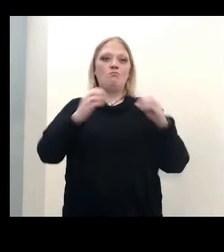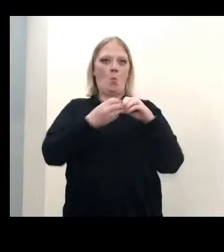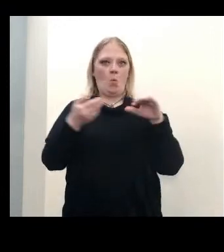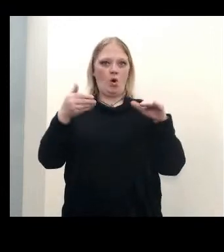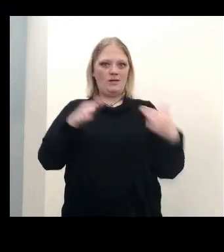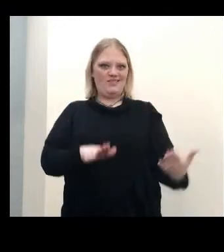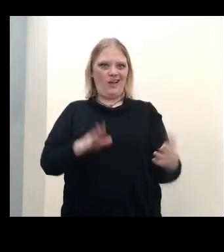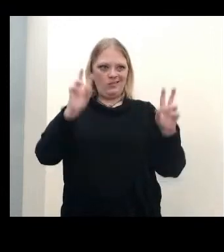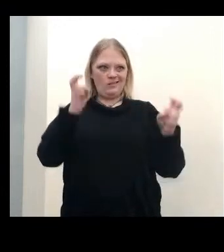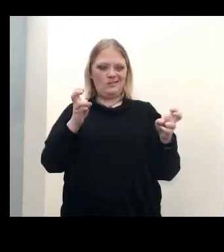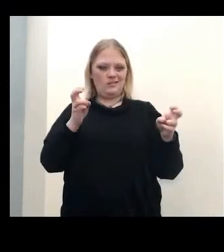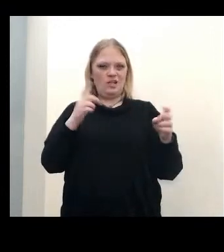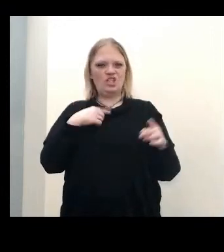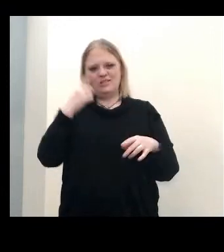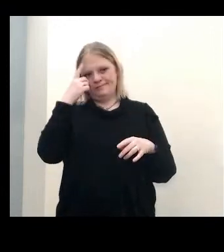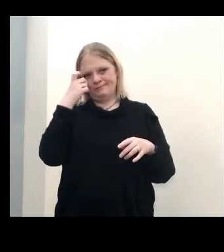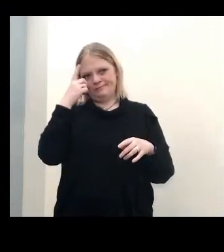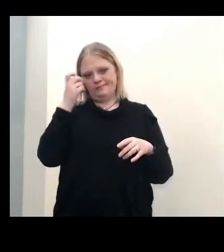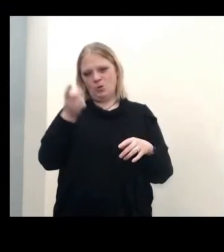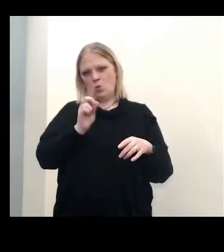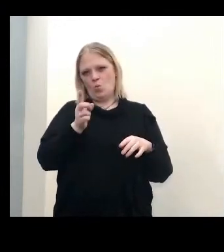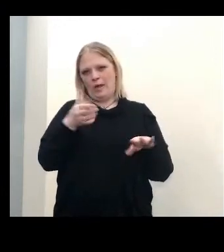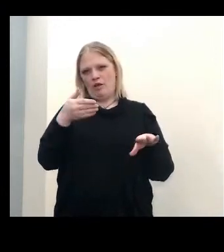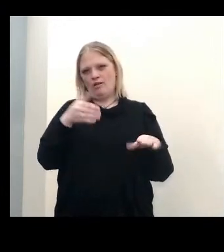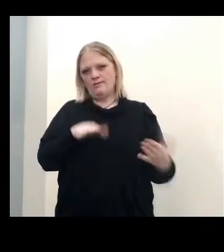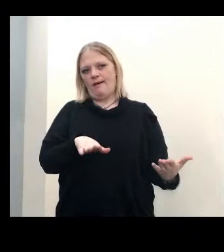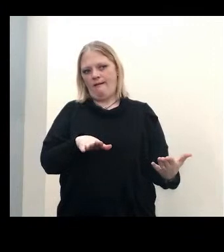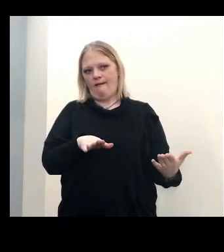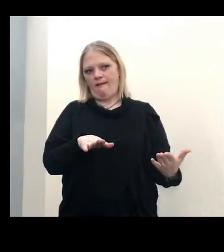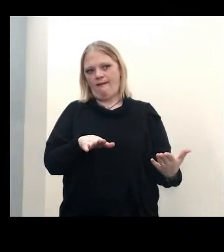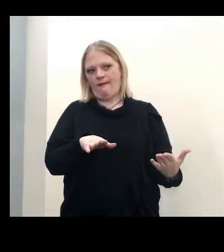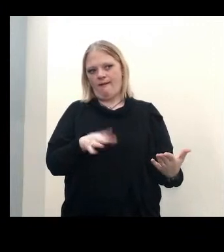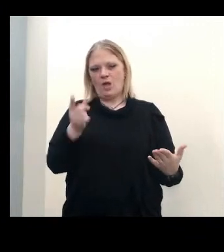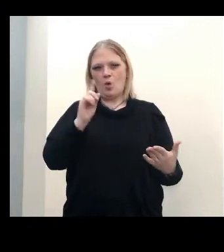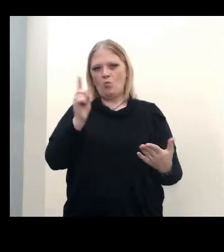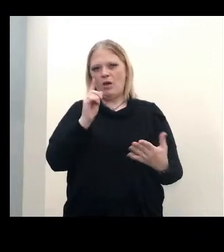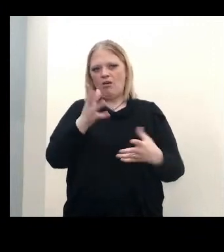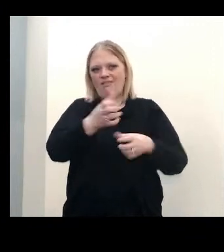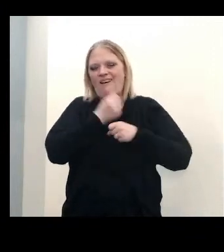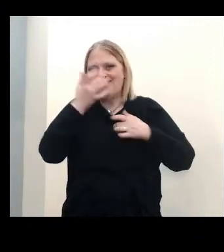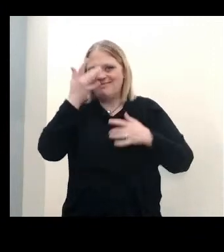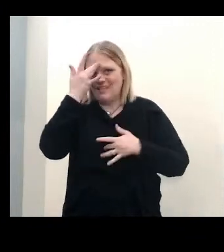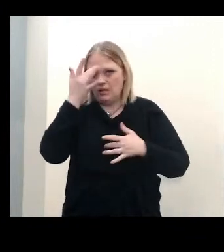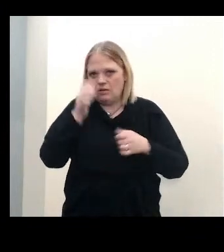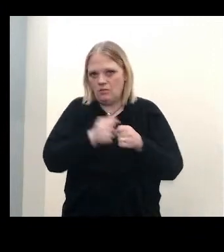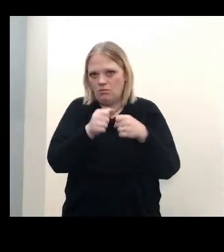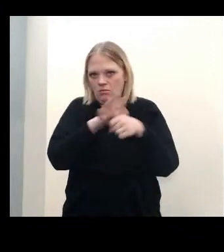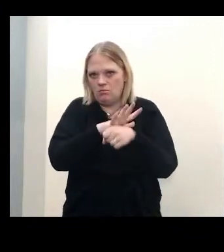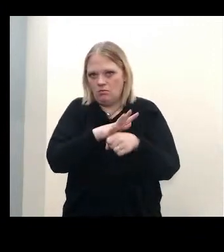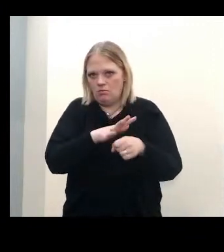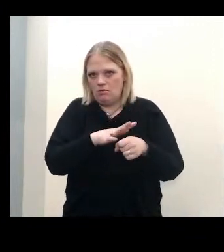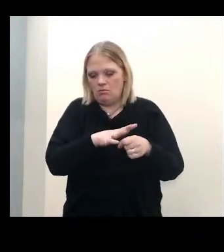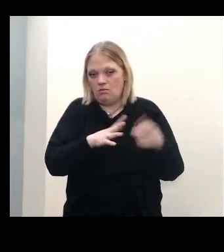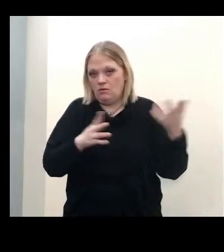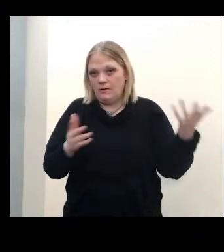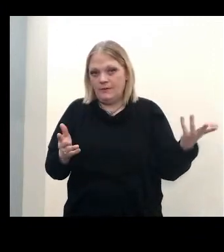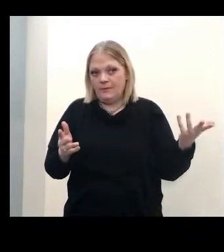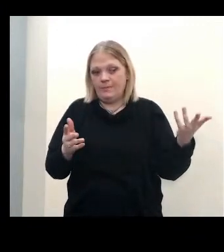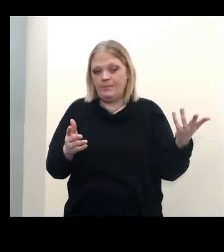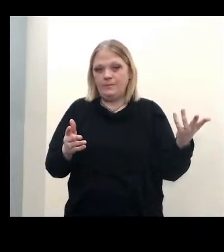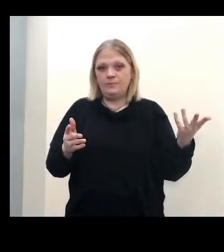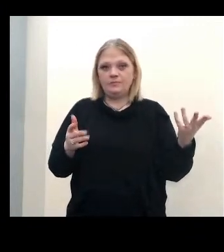just been a question of where the individual died and where they may have caught COVID-19. And in the end, we have